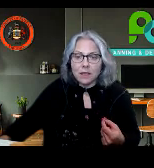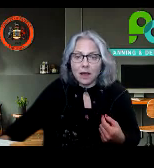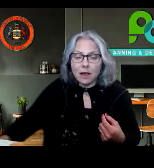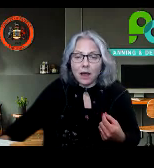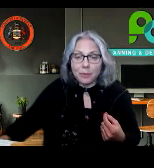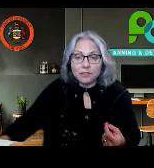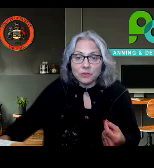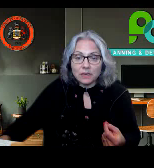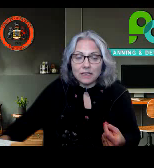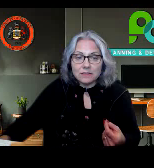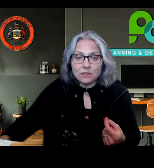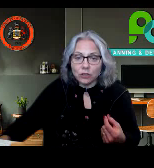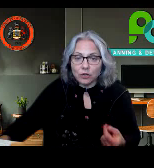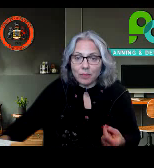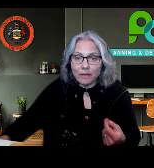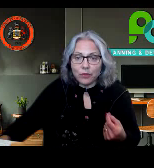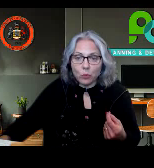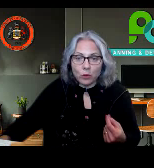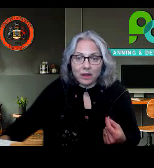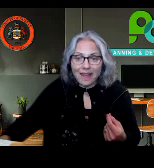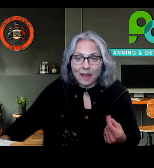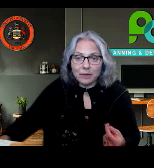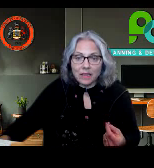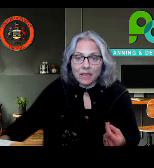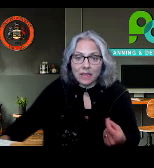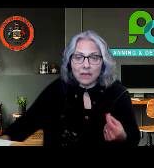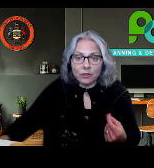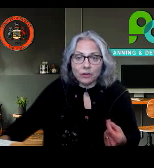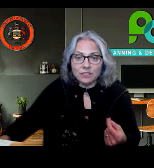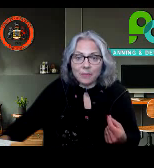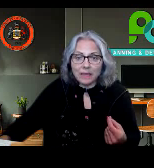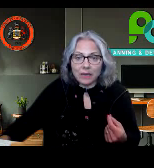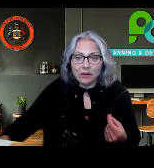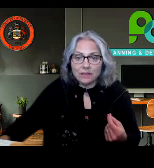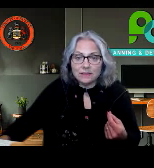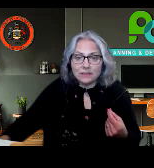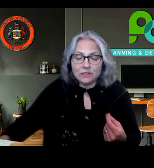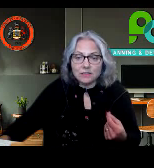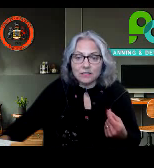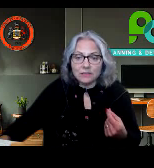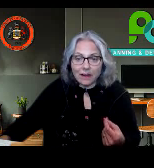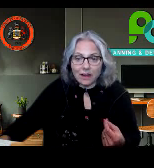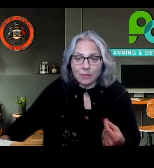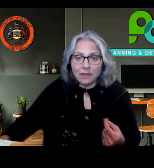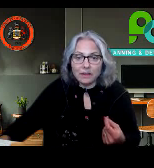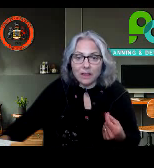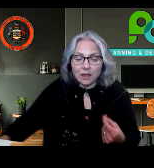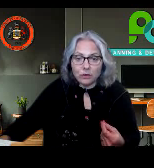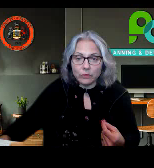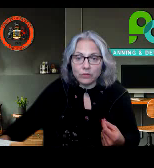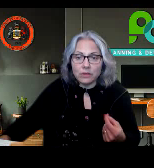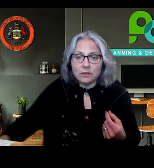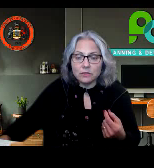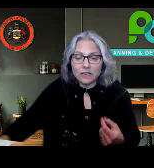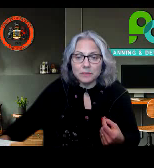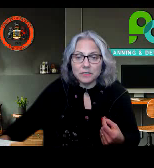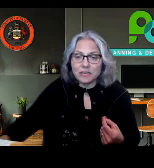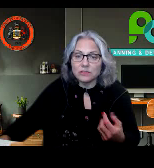element. Opportunities to learn about the work happening in other topic areas such as the environment,